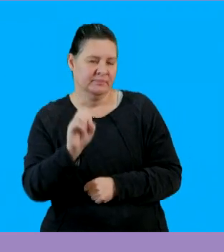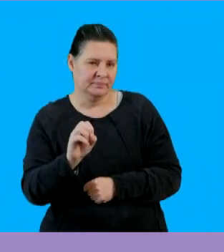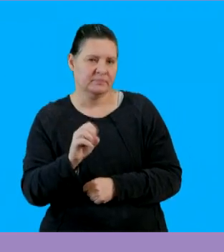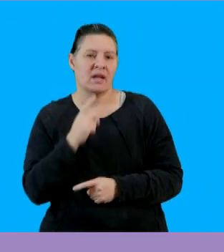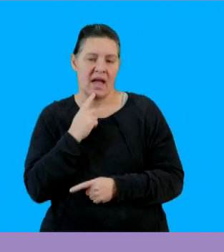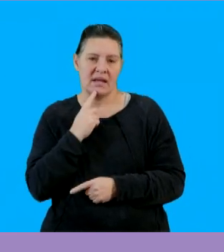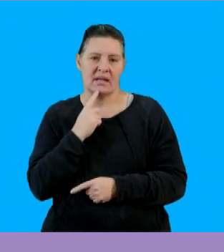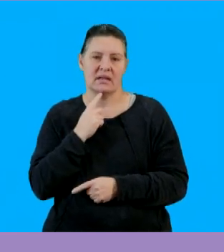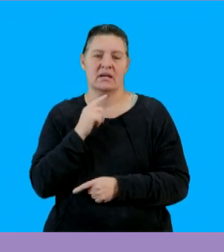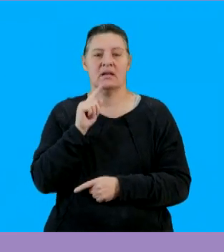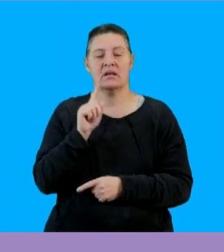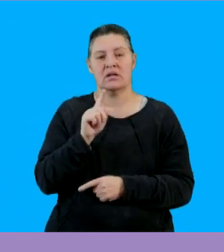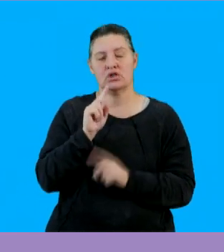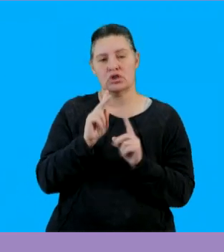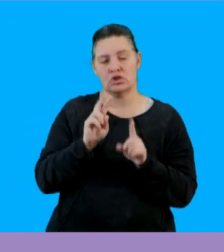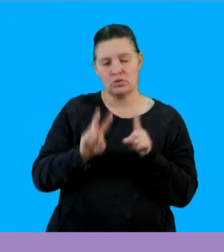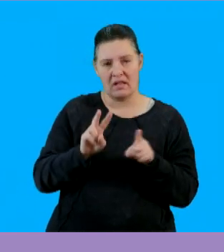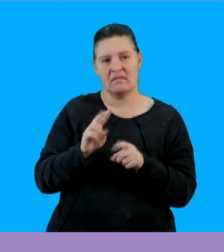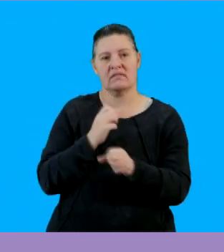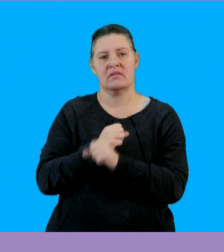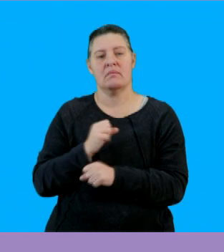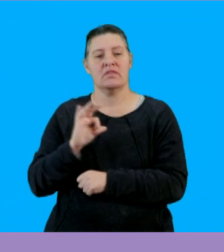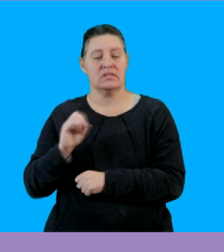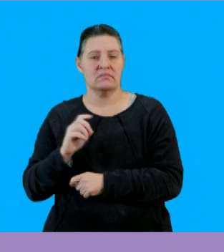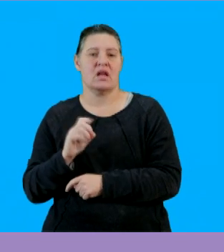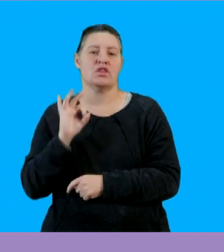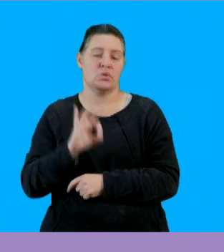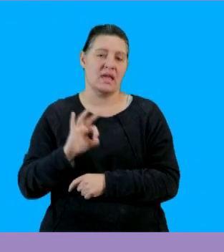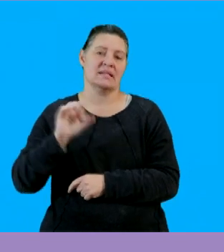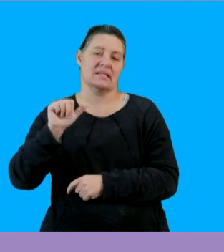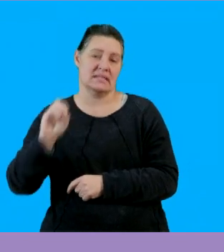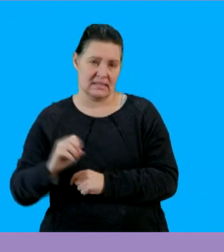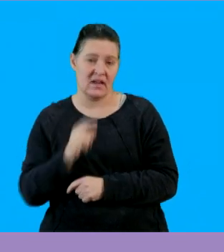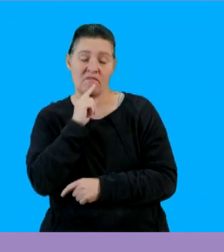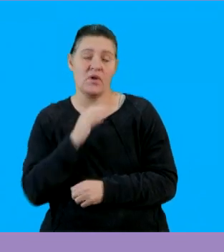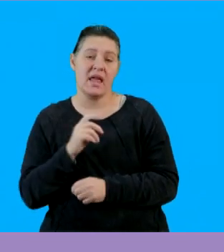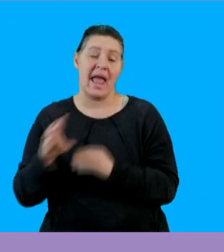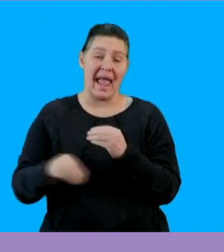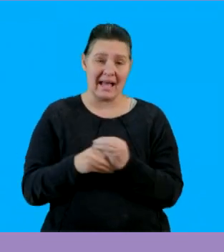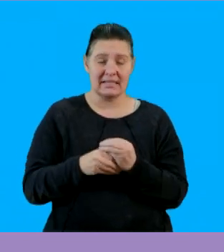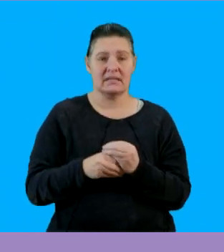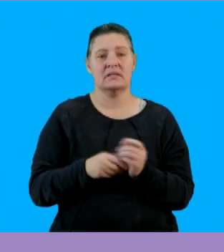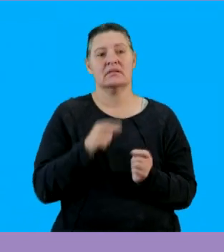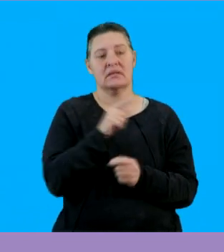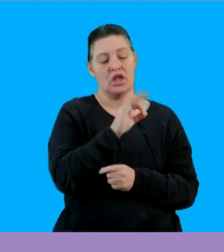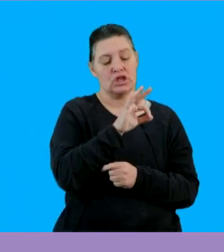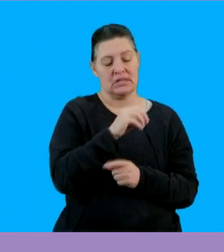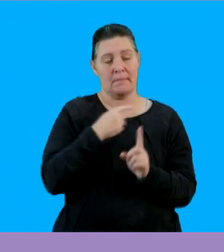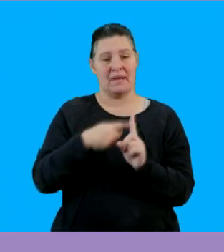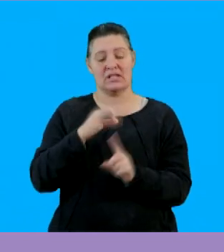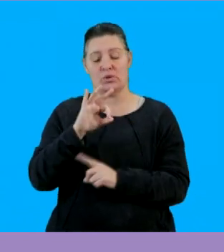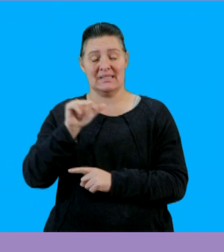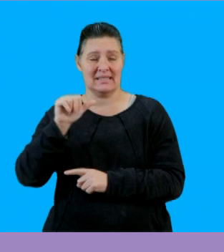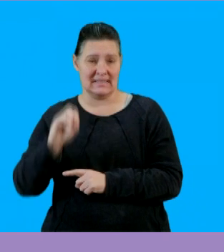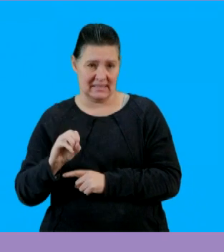and 12 multiplied by 30 is 360. And when we add 30 to